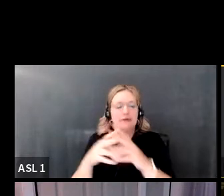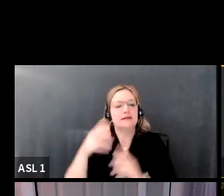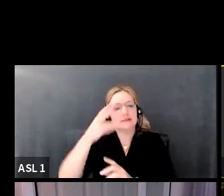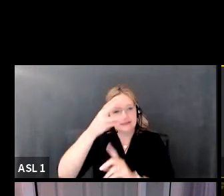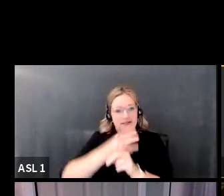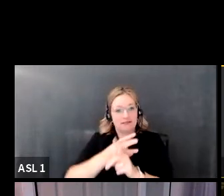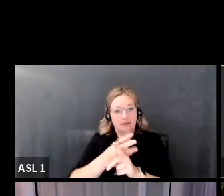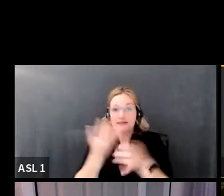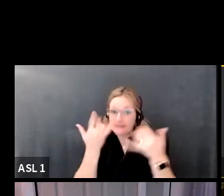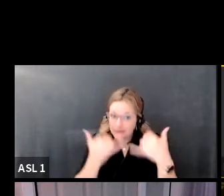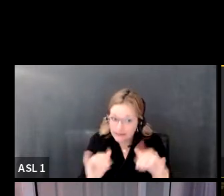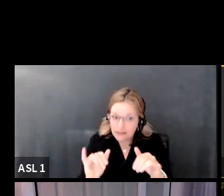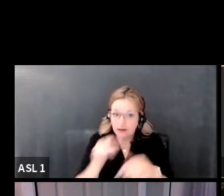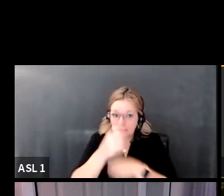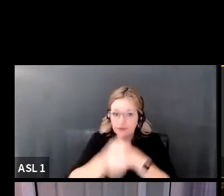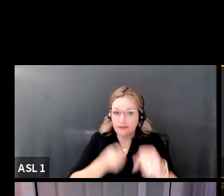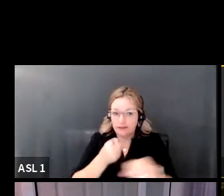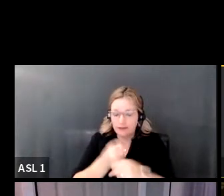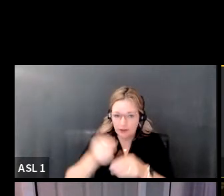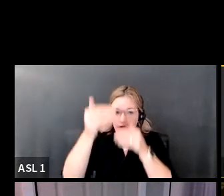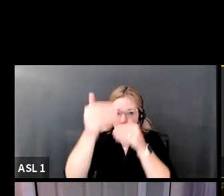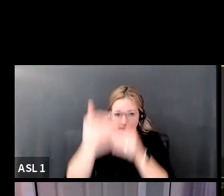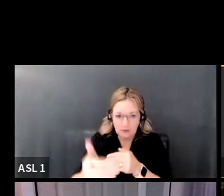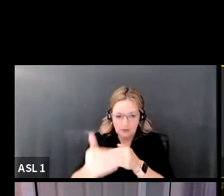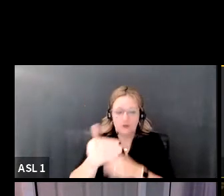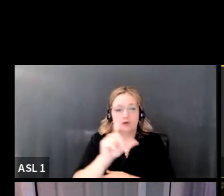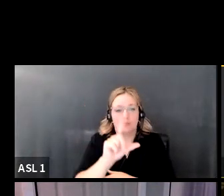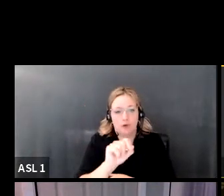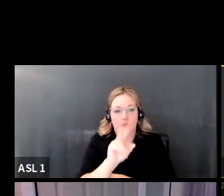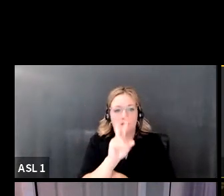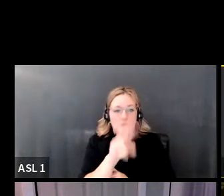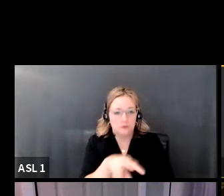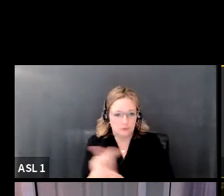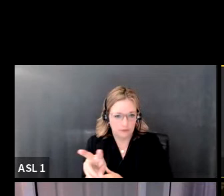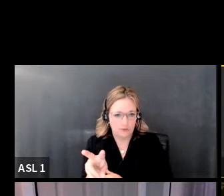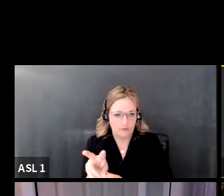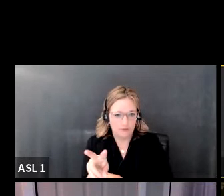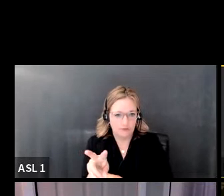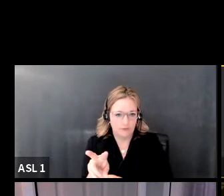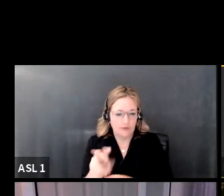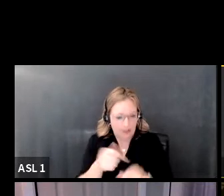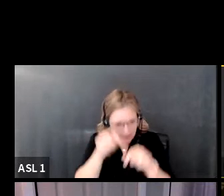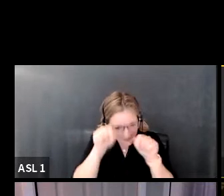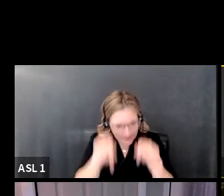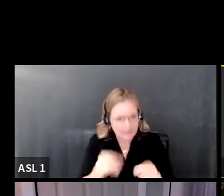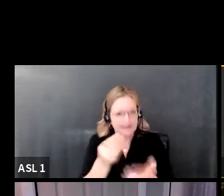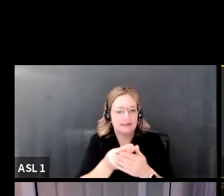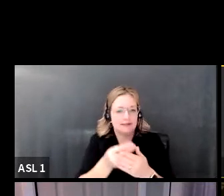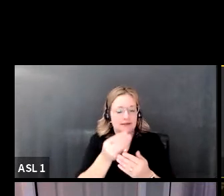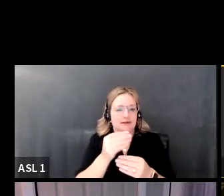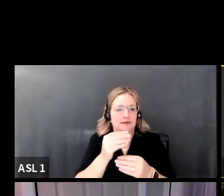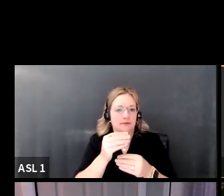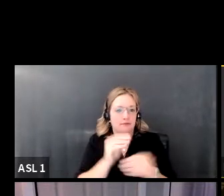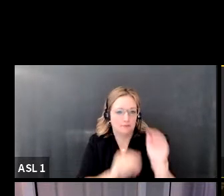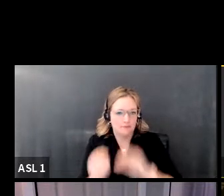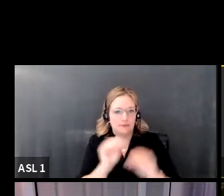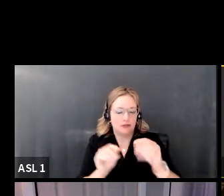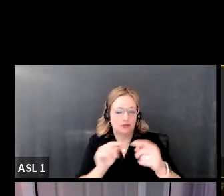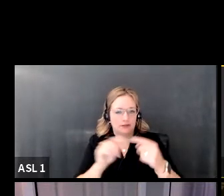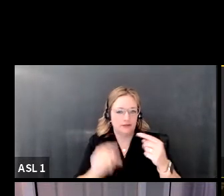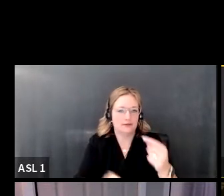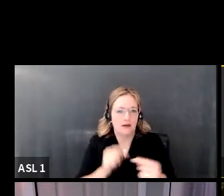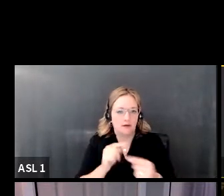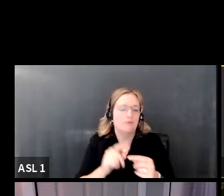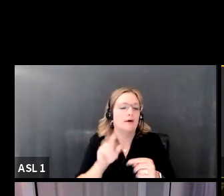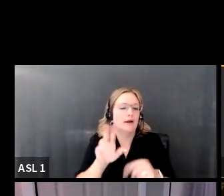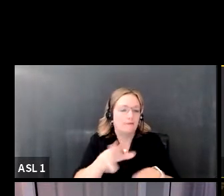timeline uh it still makes sense to make these changes now in this budget cycle but you're still looking at a transition